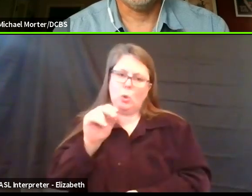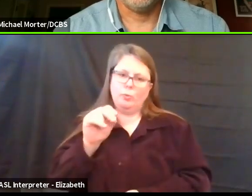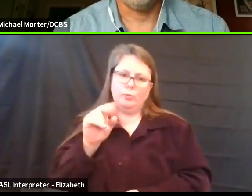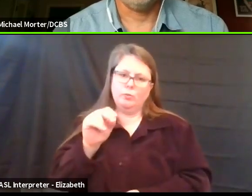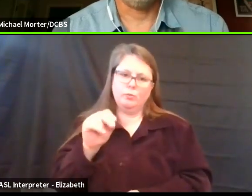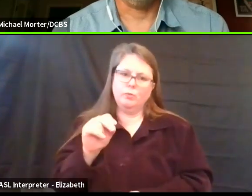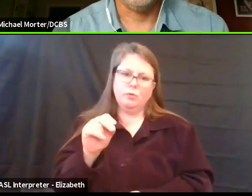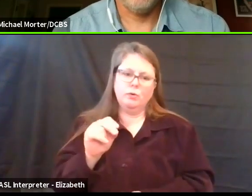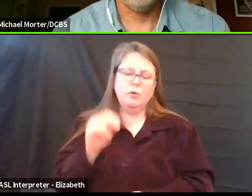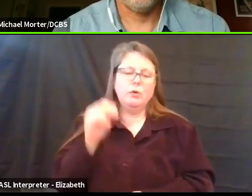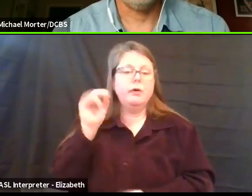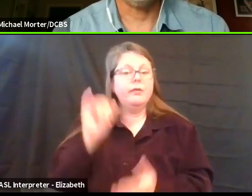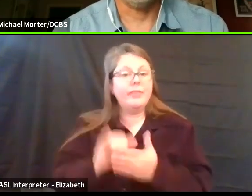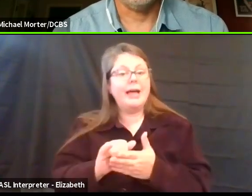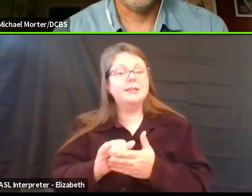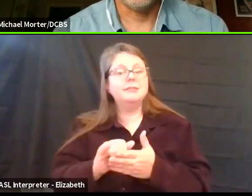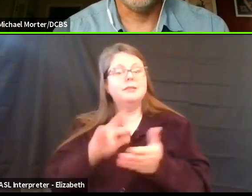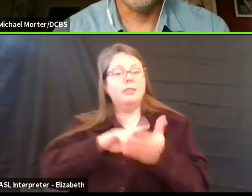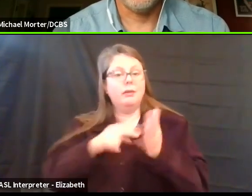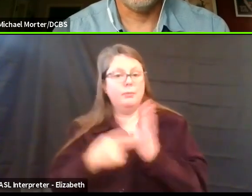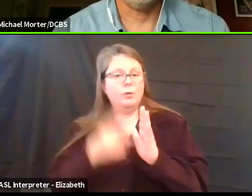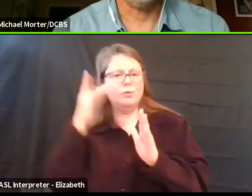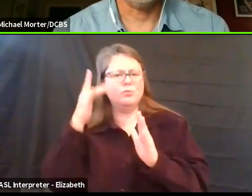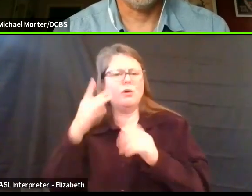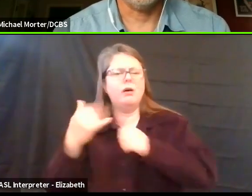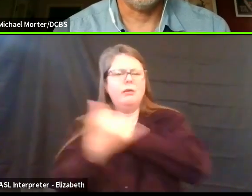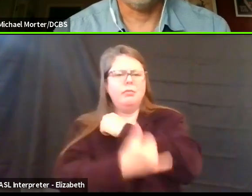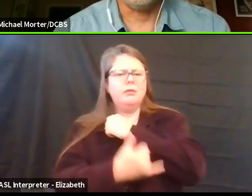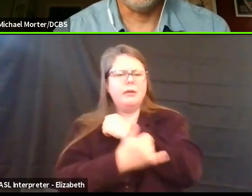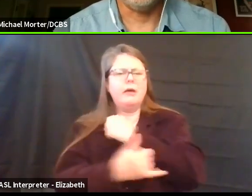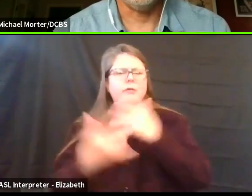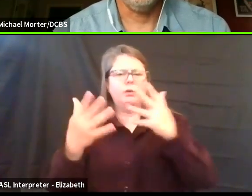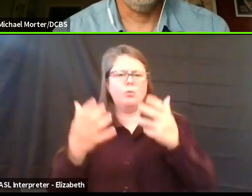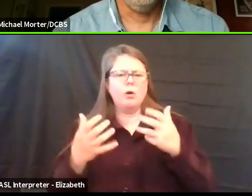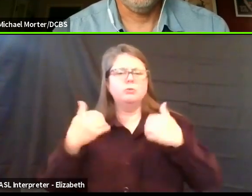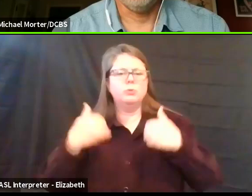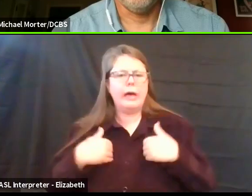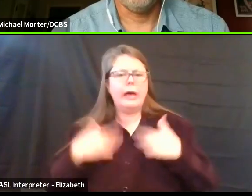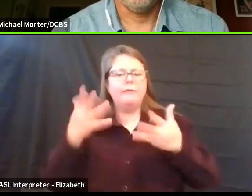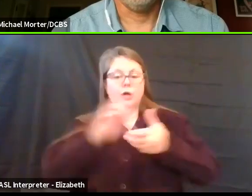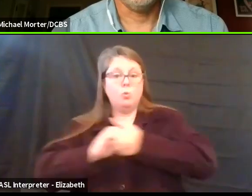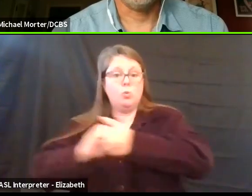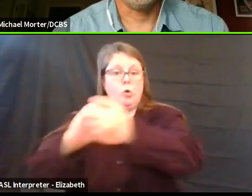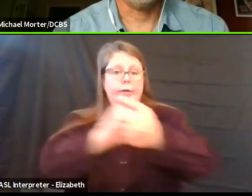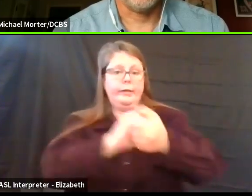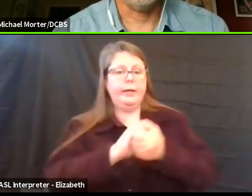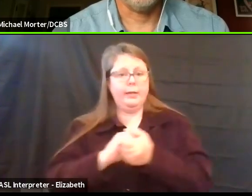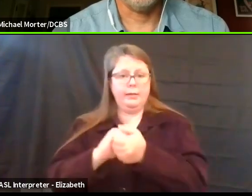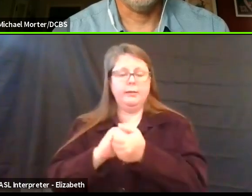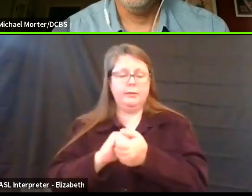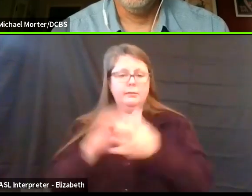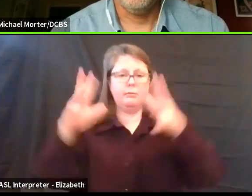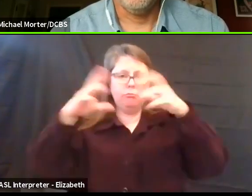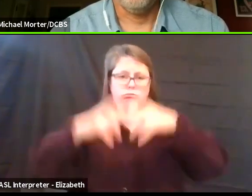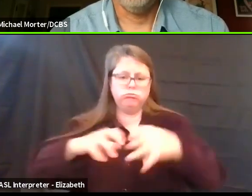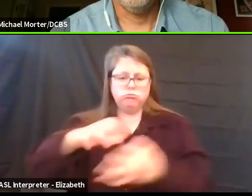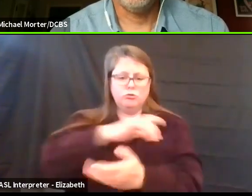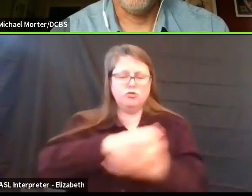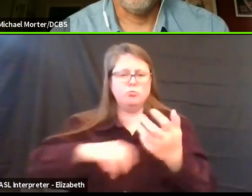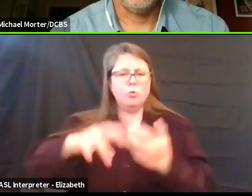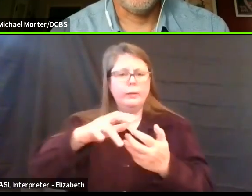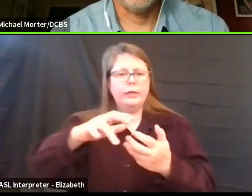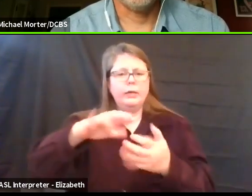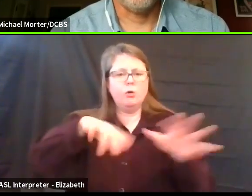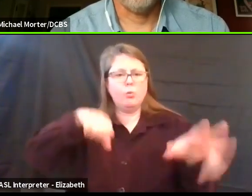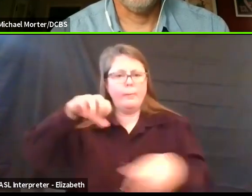is to say if people did have coverage, then let's use that. But certainly if they didn't, there are other resources out there